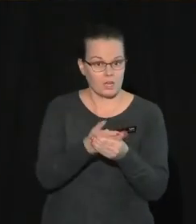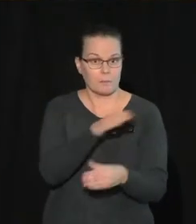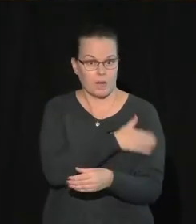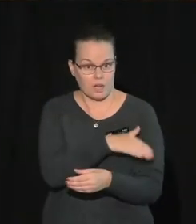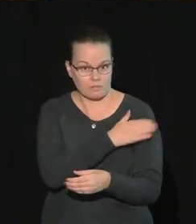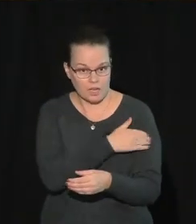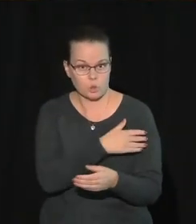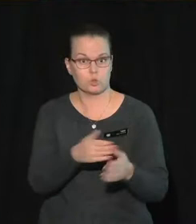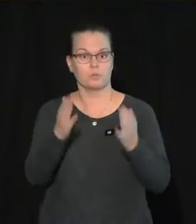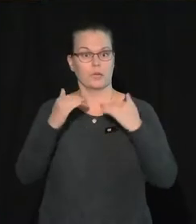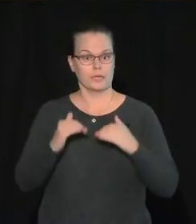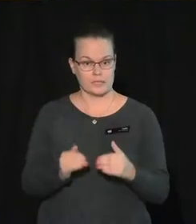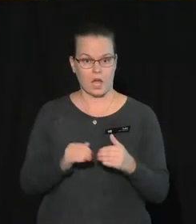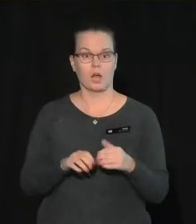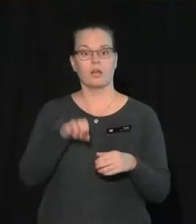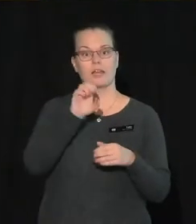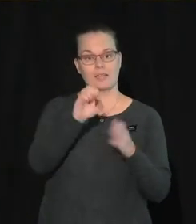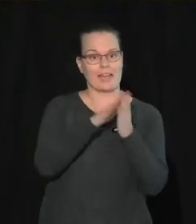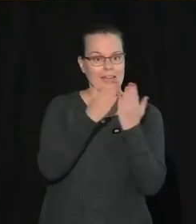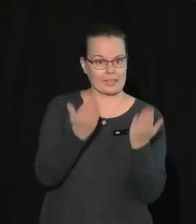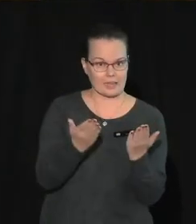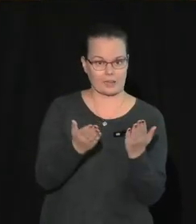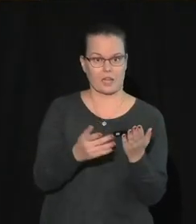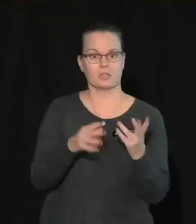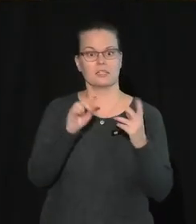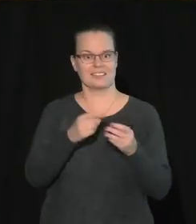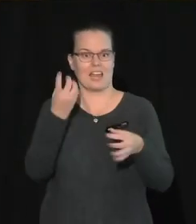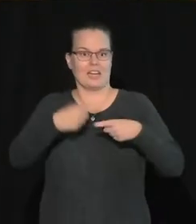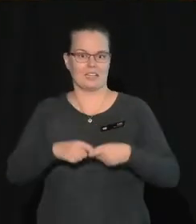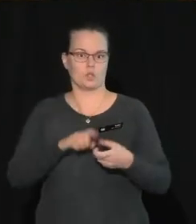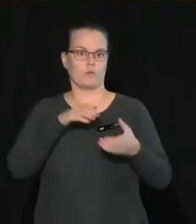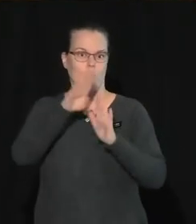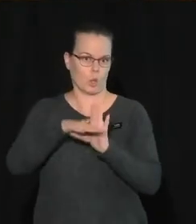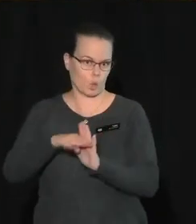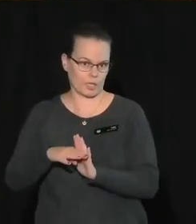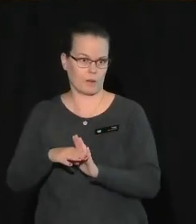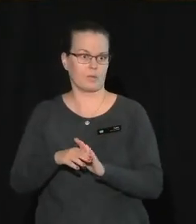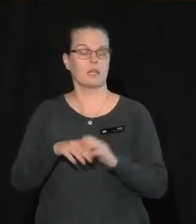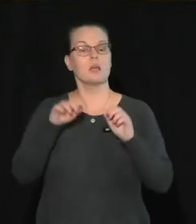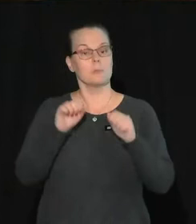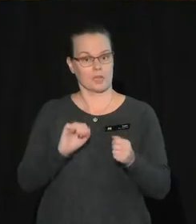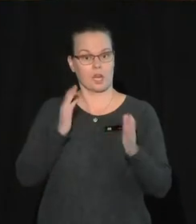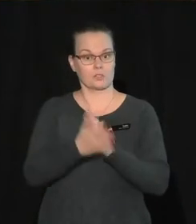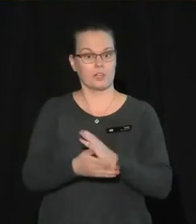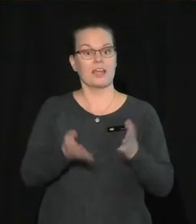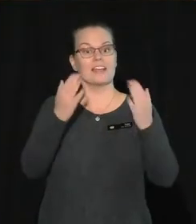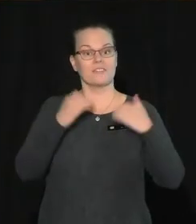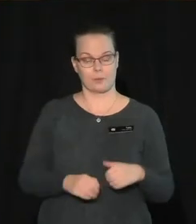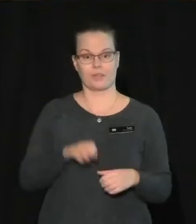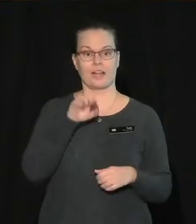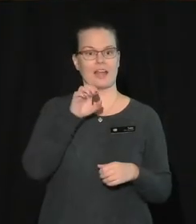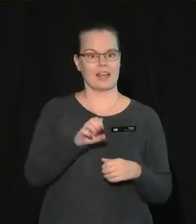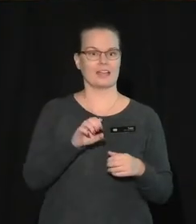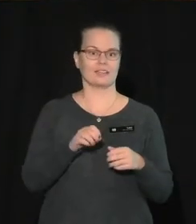also e-books and the dedicated software that will have to be accessible from the beginning, and e-commerce. This is